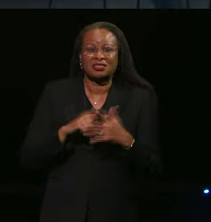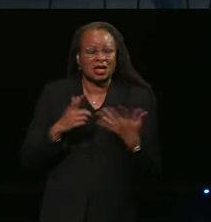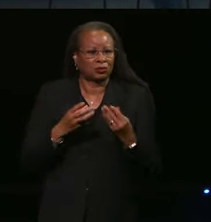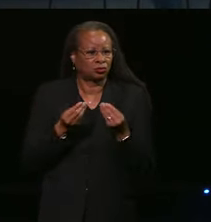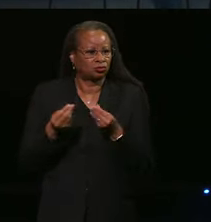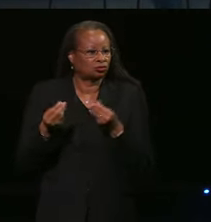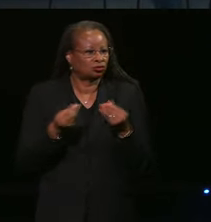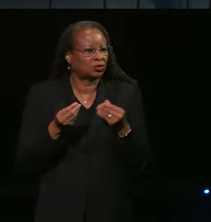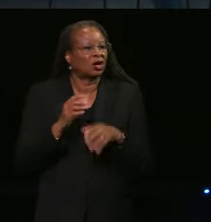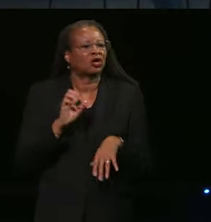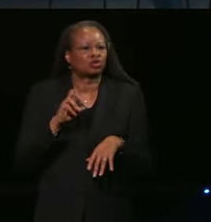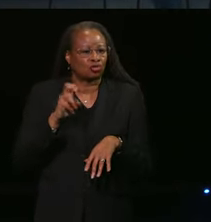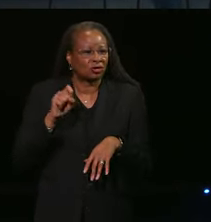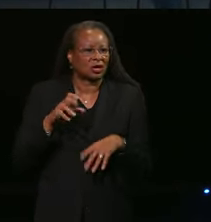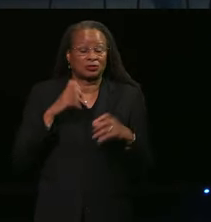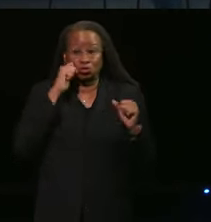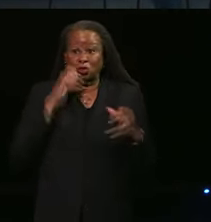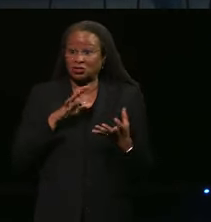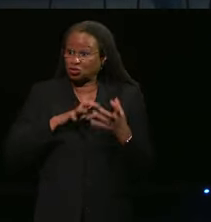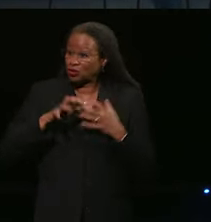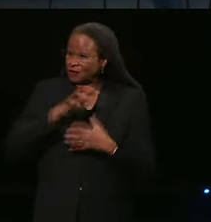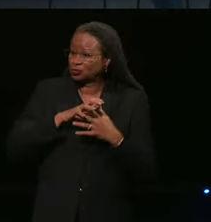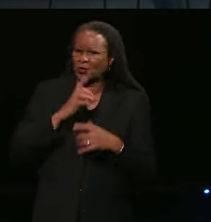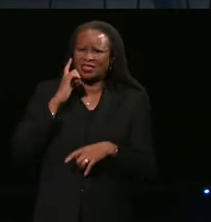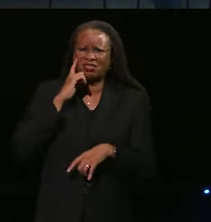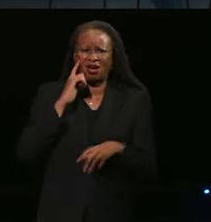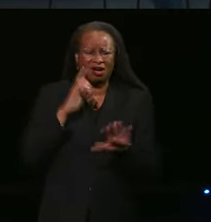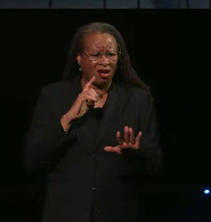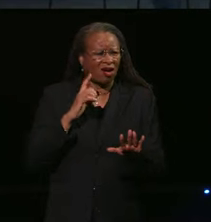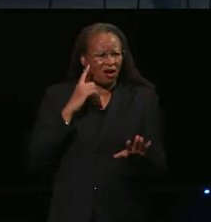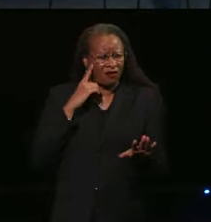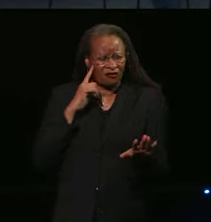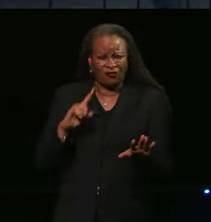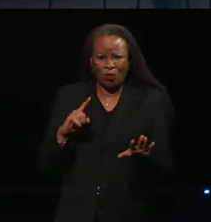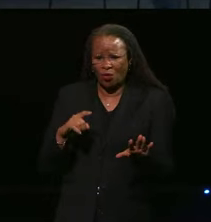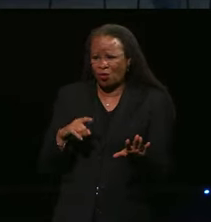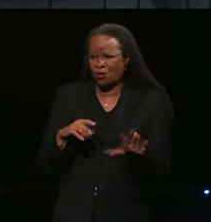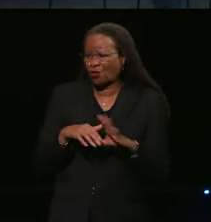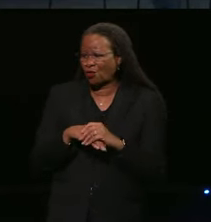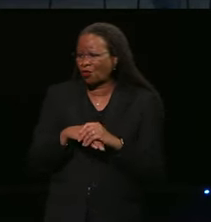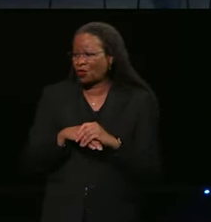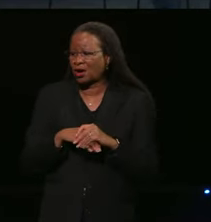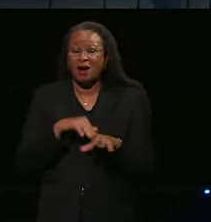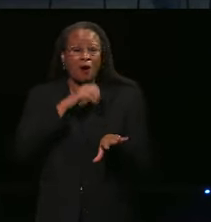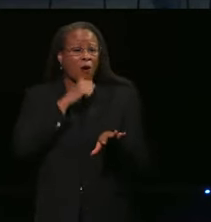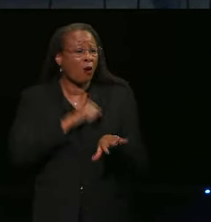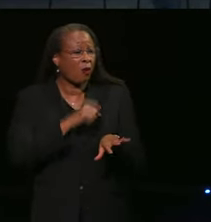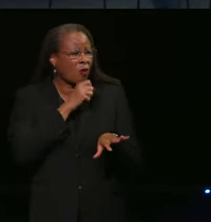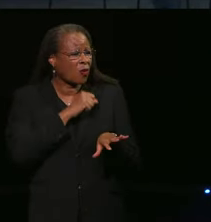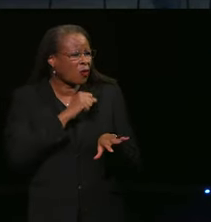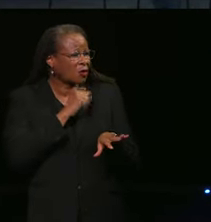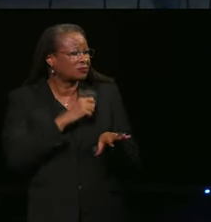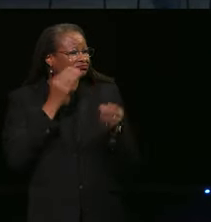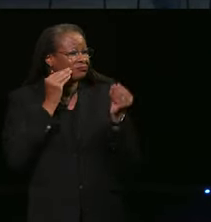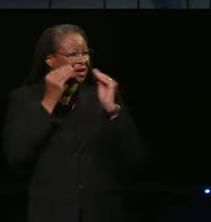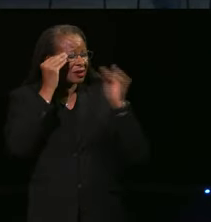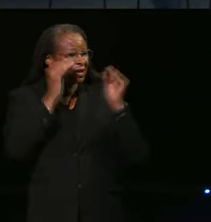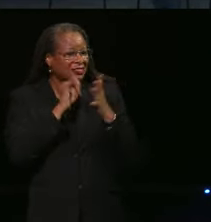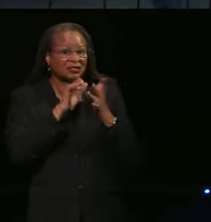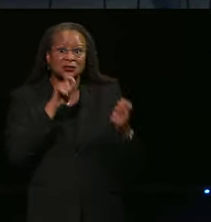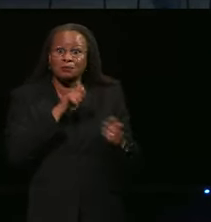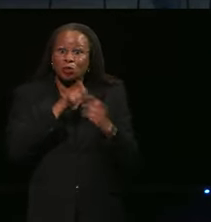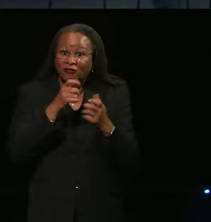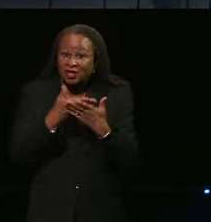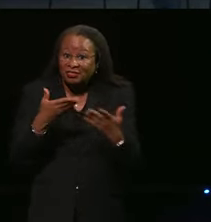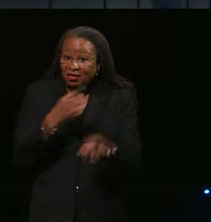really surprising and confusing. And we all thought, God, you know what, for a sort of old age kind of makeup, this will be the most perfect